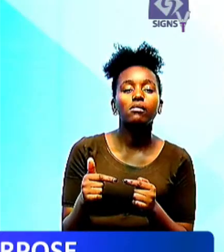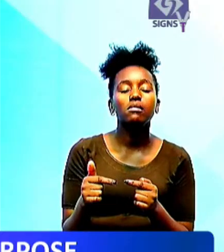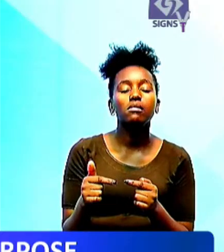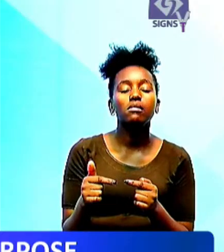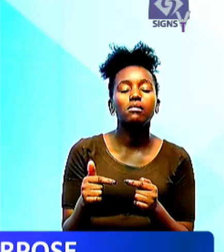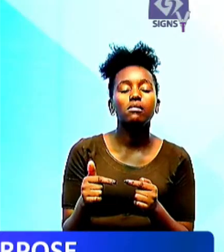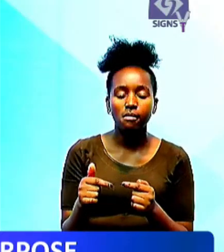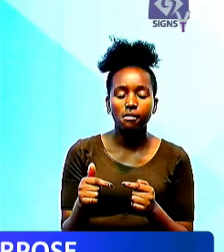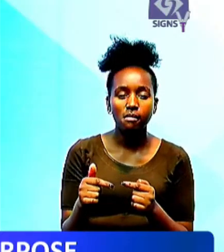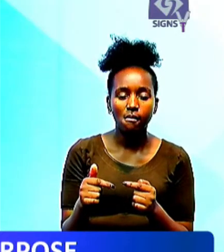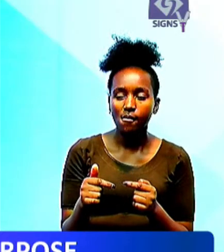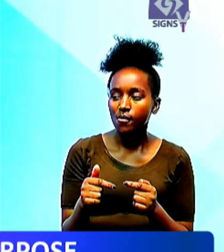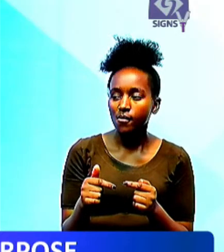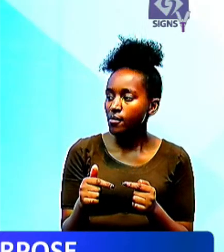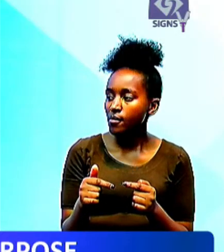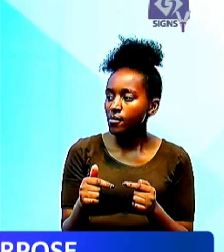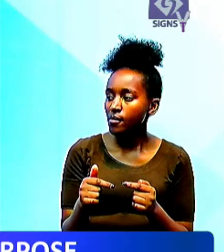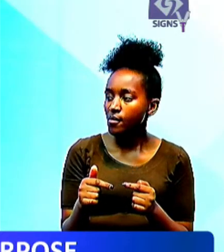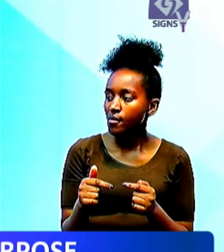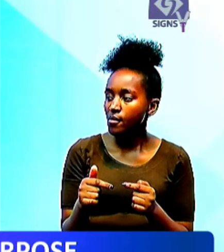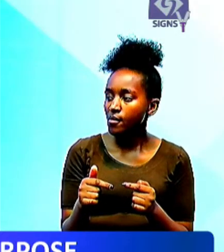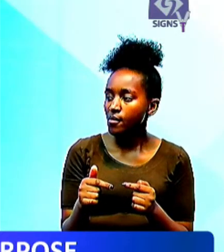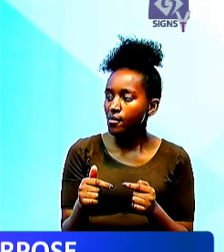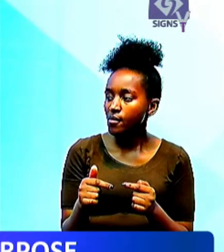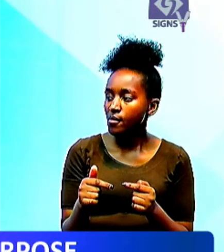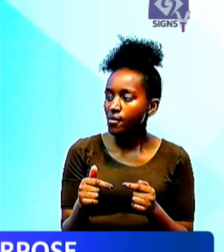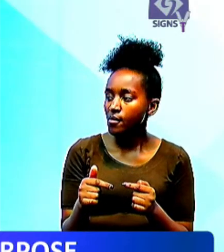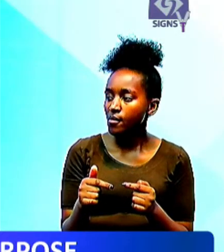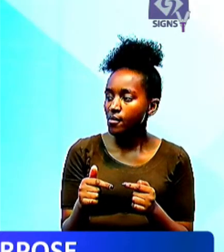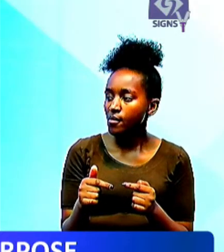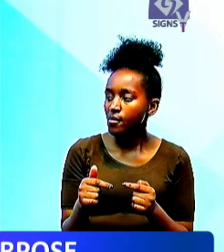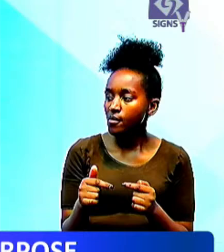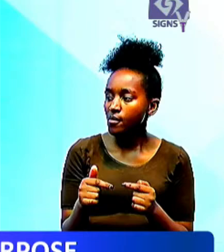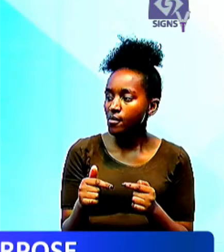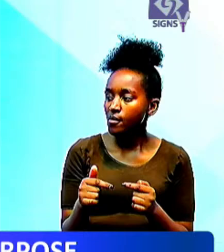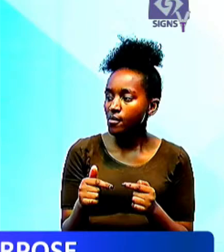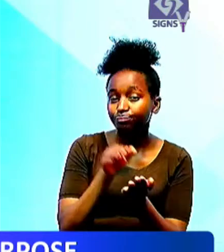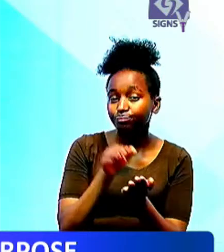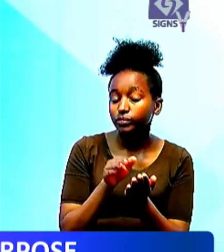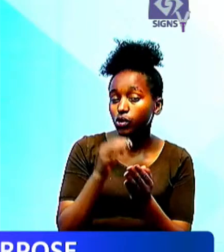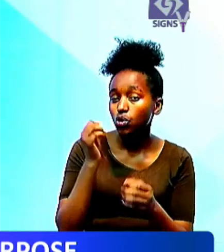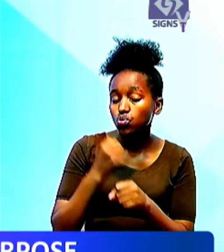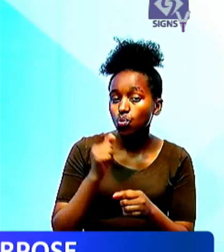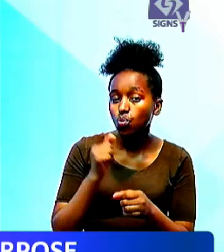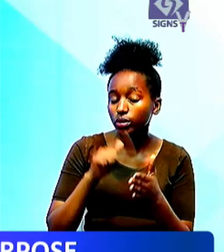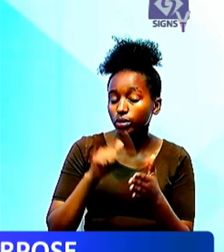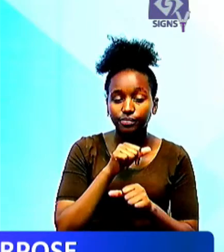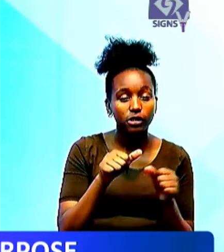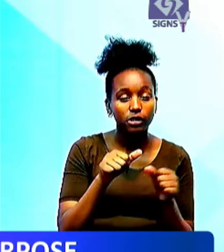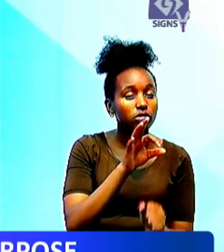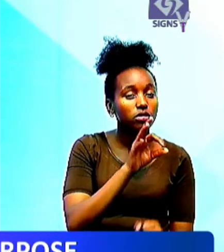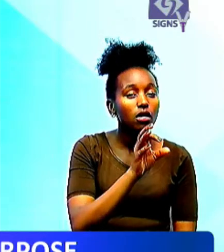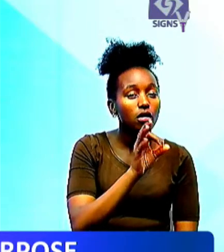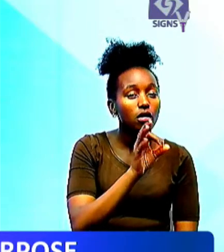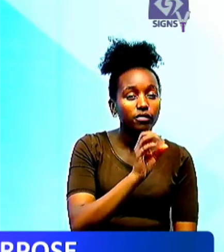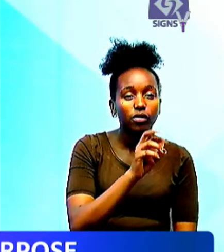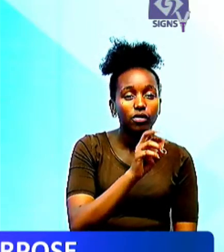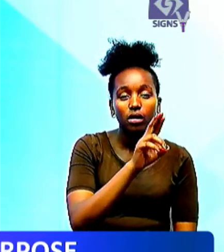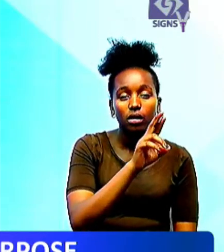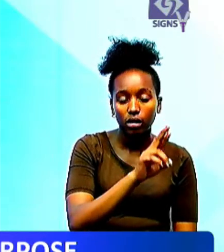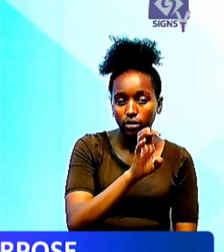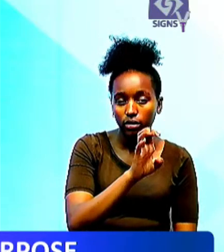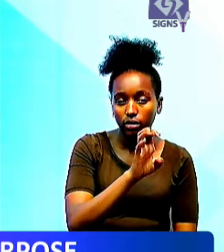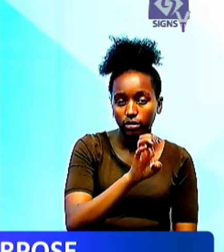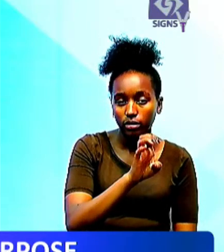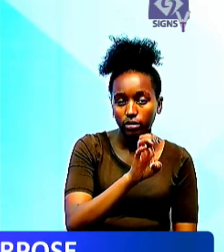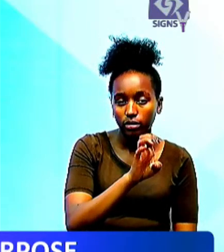way? Forex trading, and the banks does this in what we call treasury. The banks, they even as